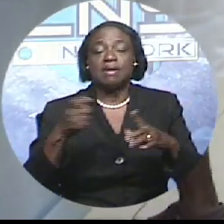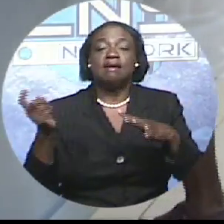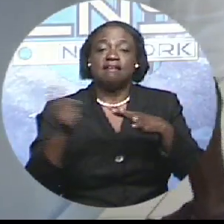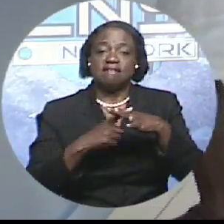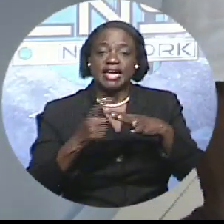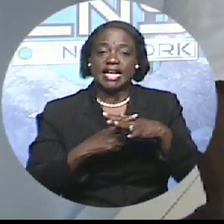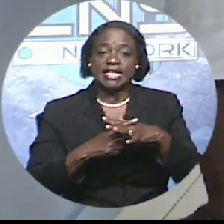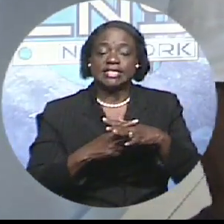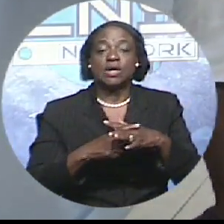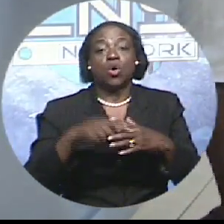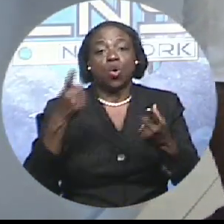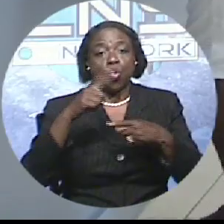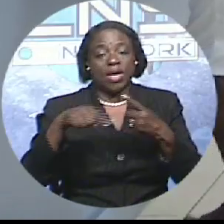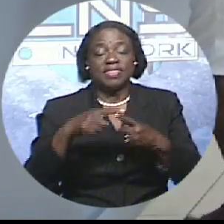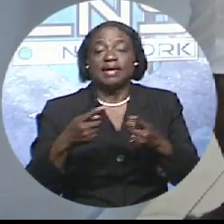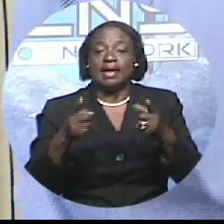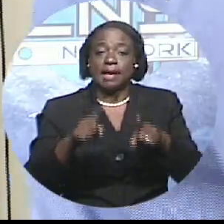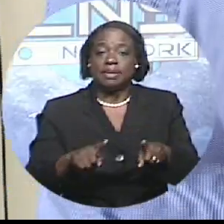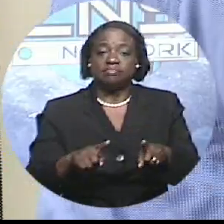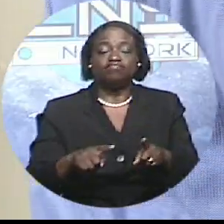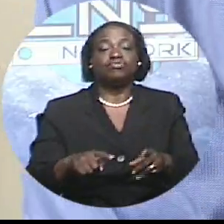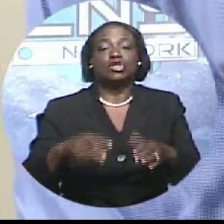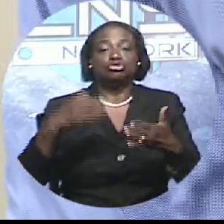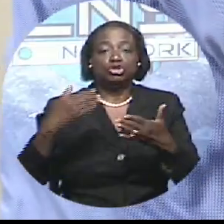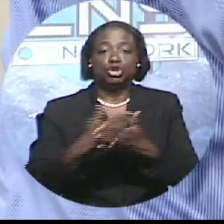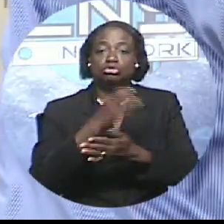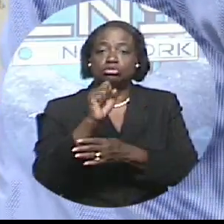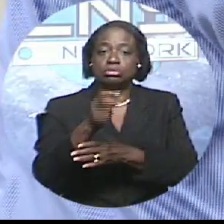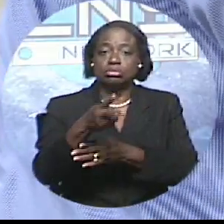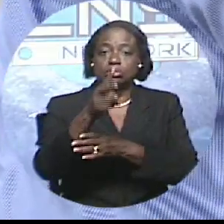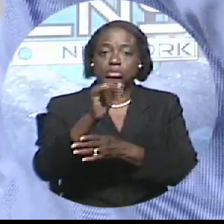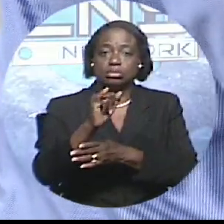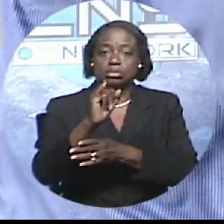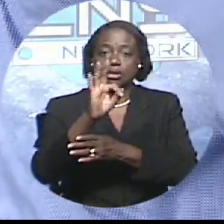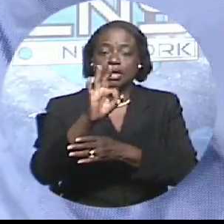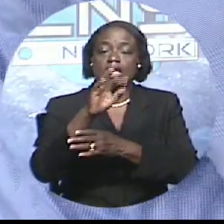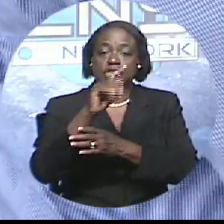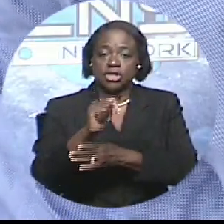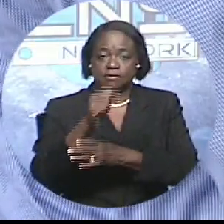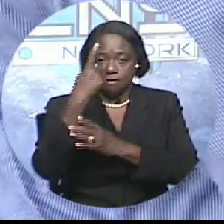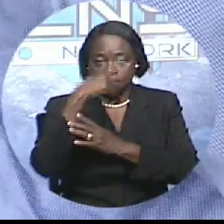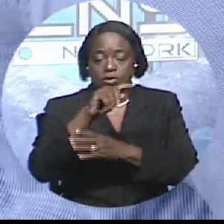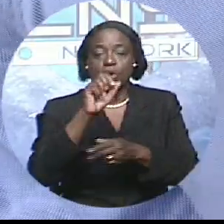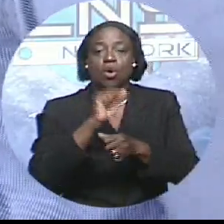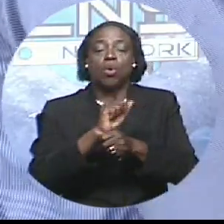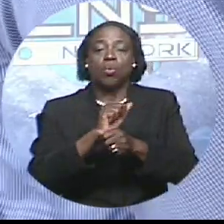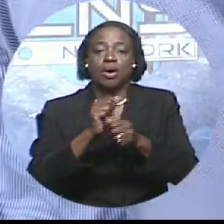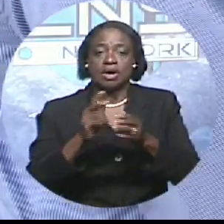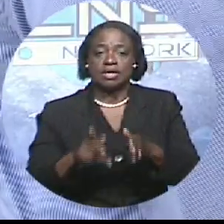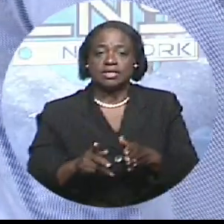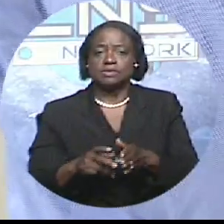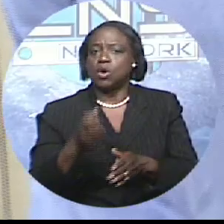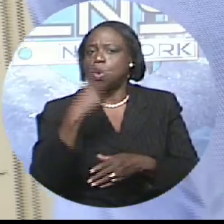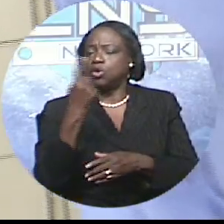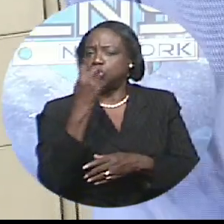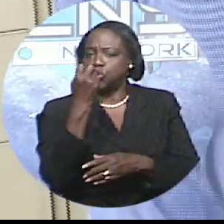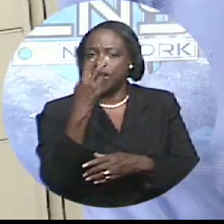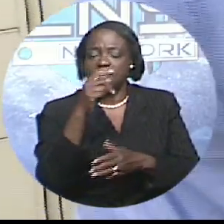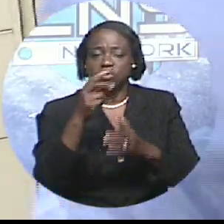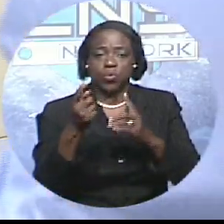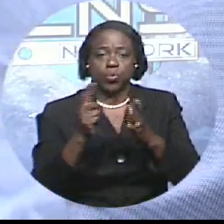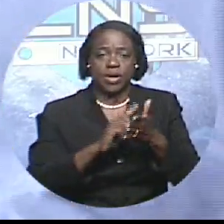new shift system for employees will be implemented. While the normal passport processing time is 12 weeks, the deadline to acquire